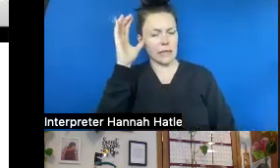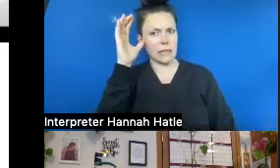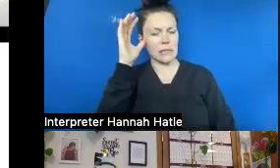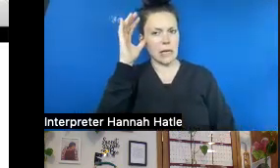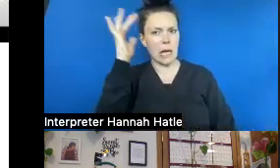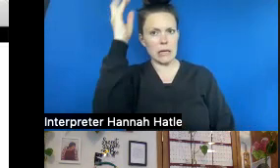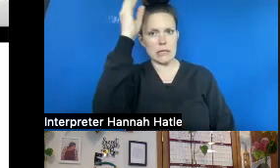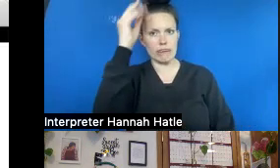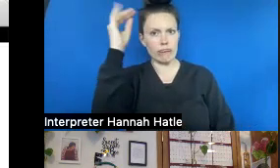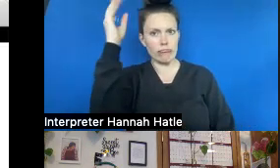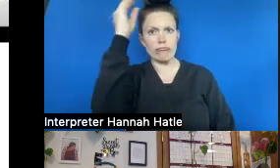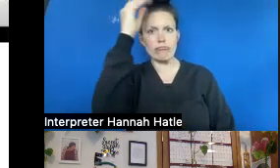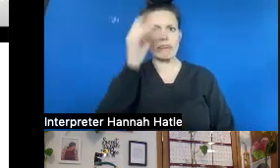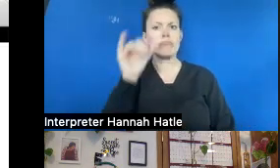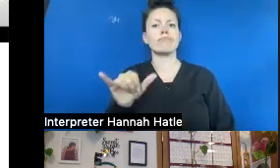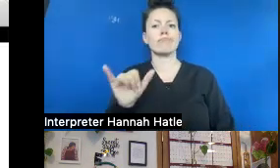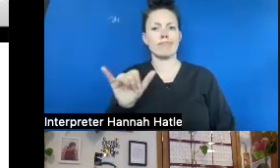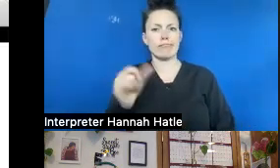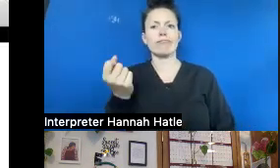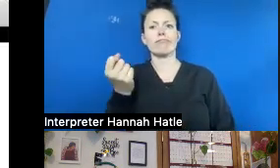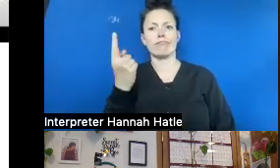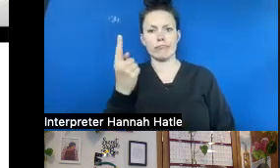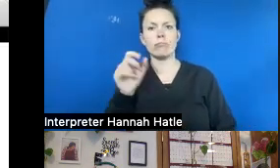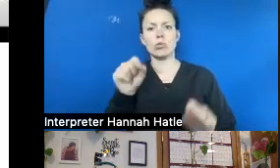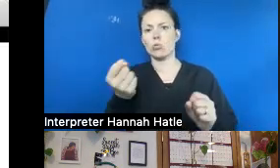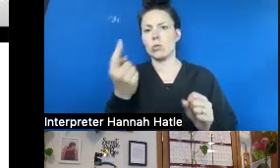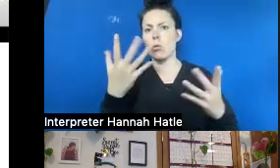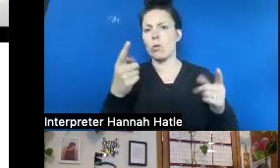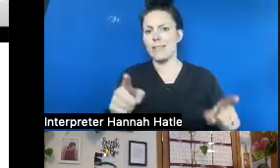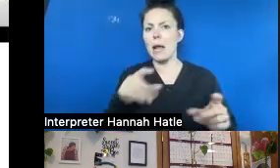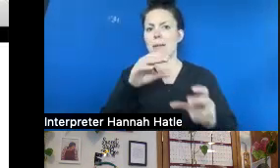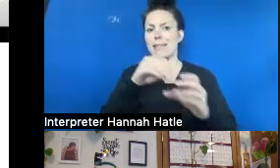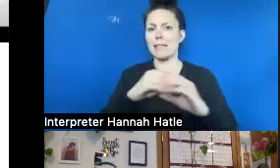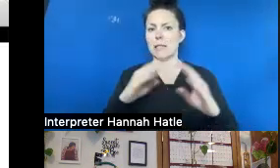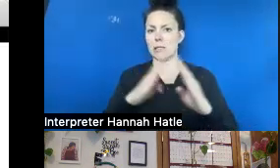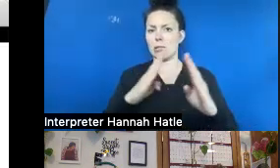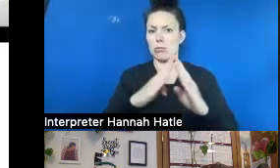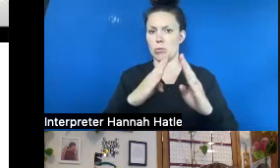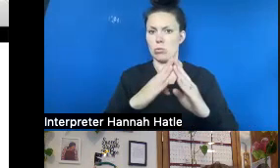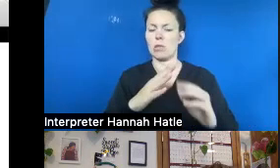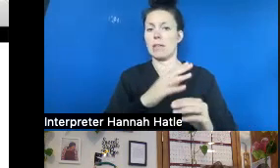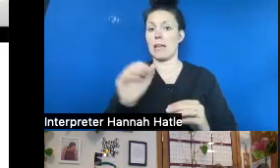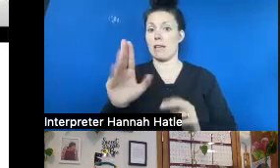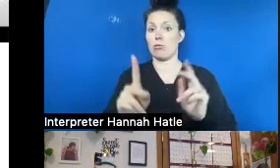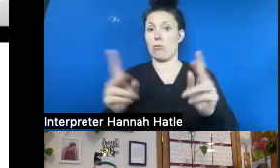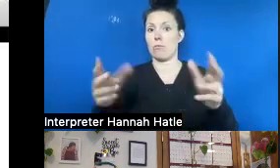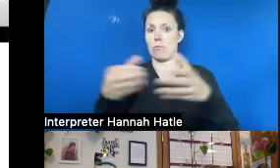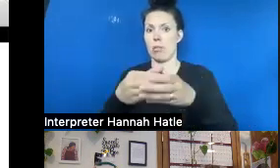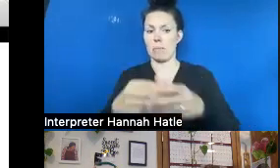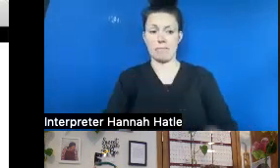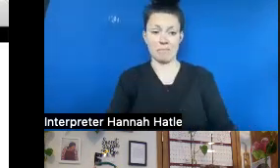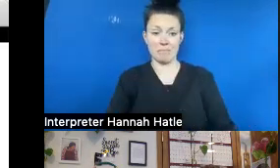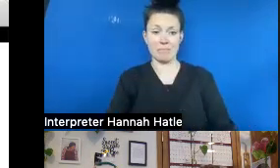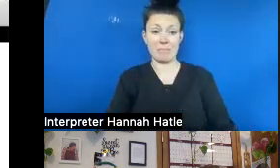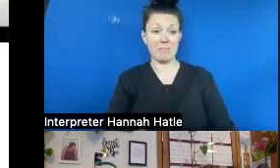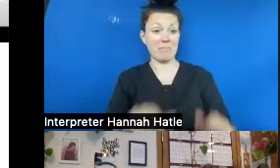happening in our communities with our people and our relatives. Okay, do you have anything else, or